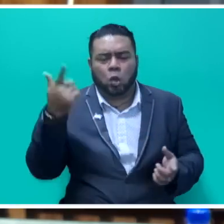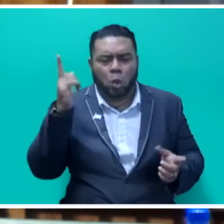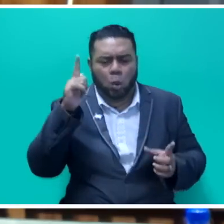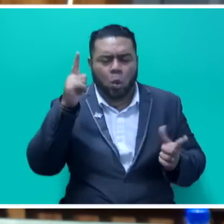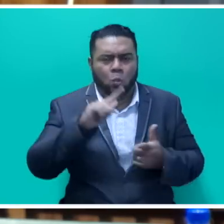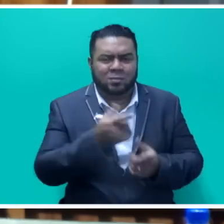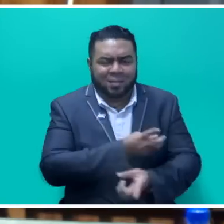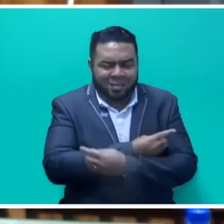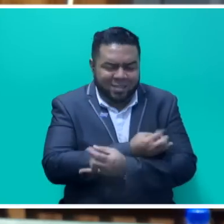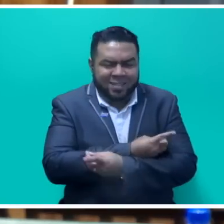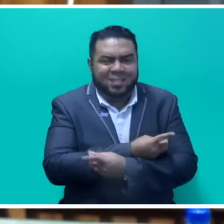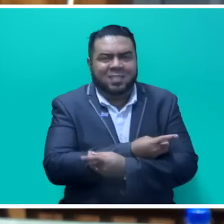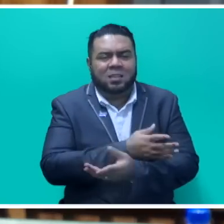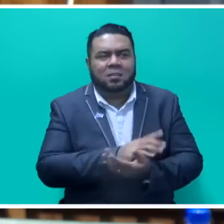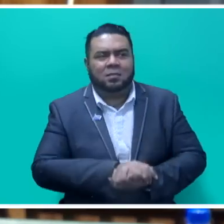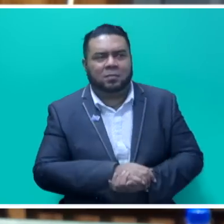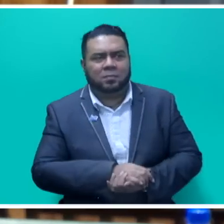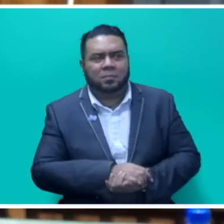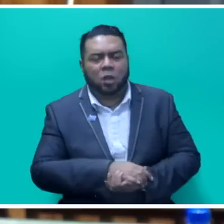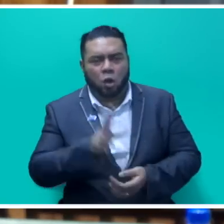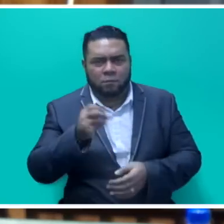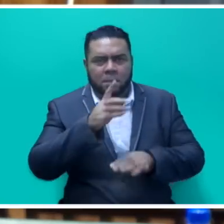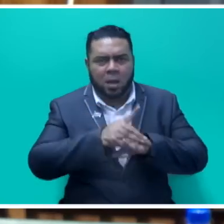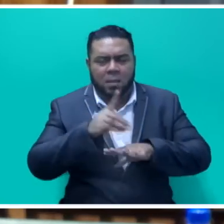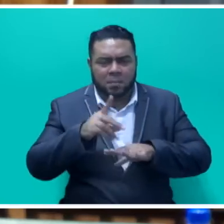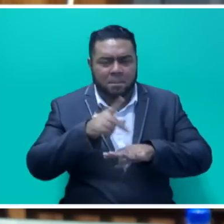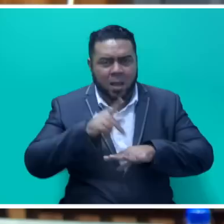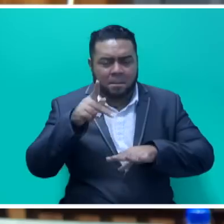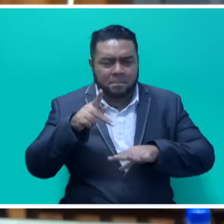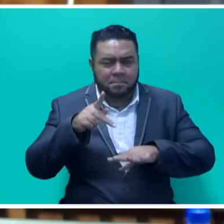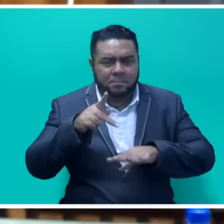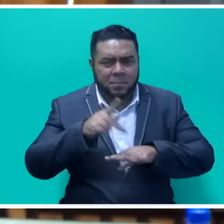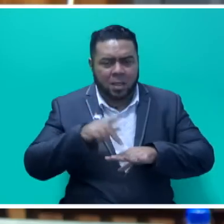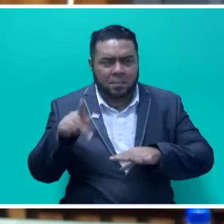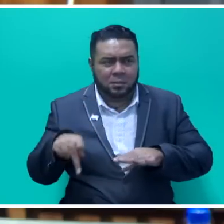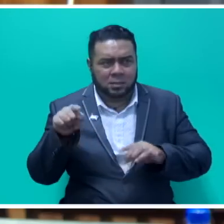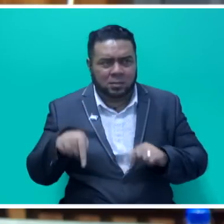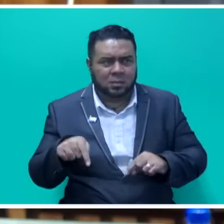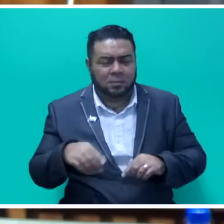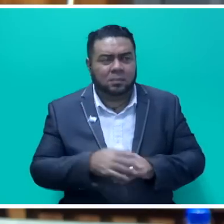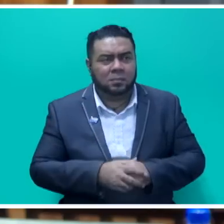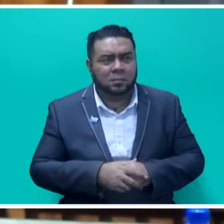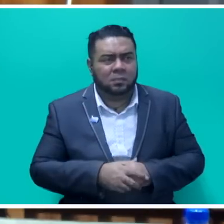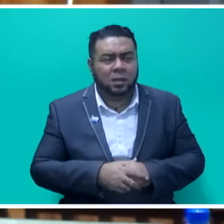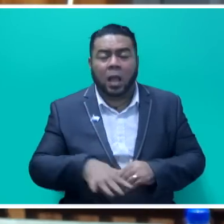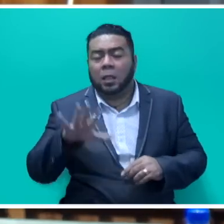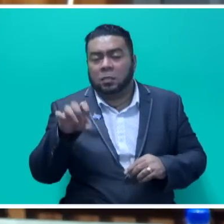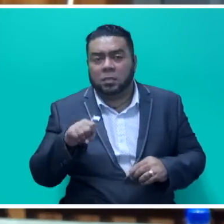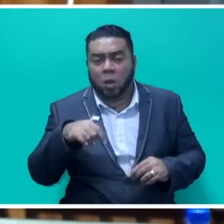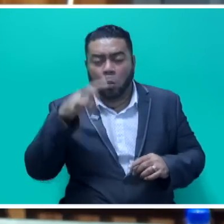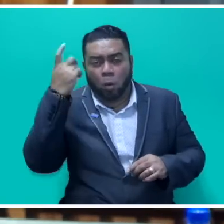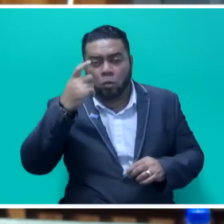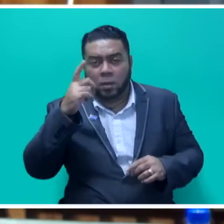dignity of the Parliament. And they are worried that the People's Coalition